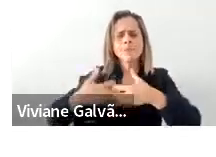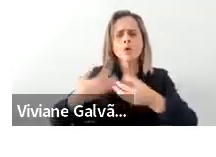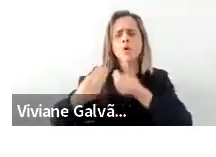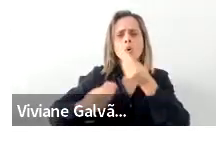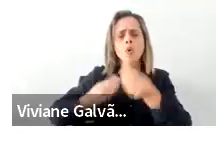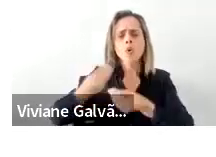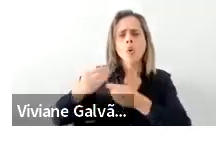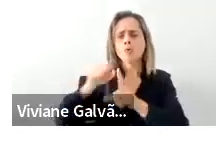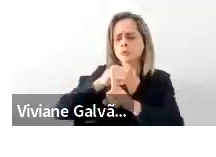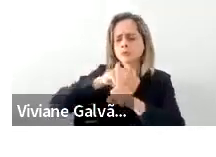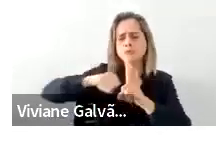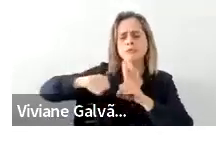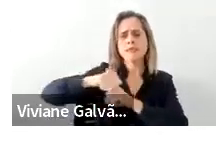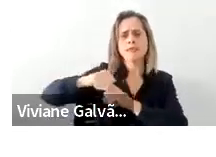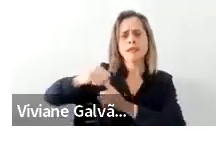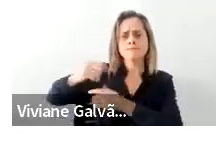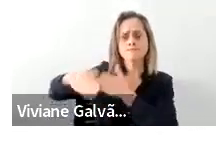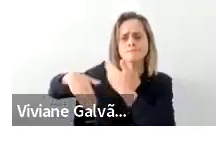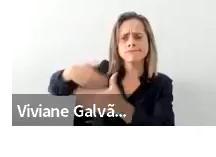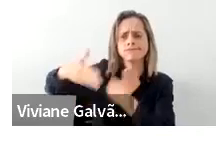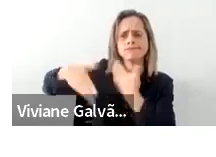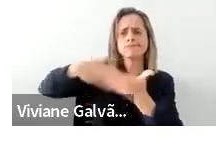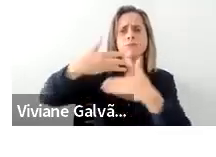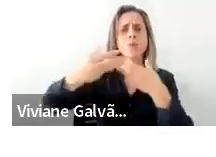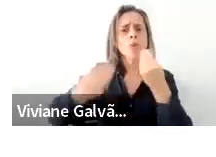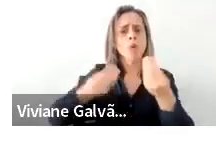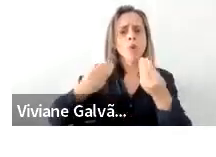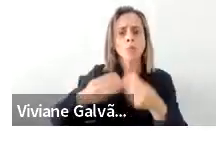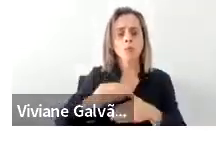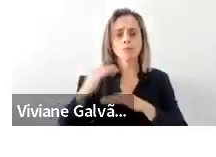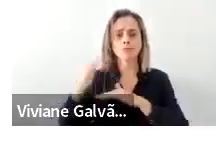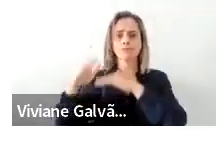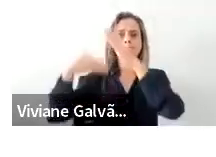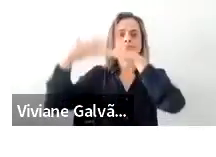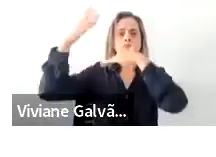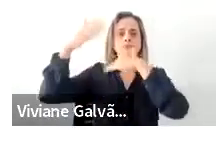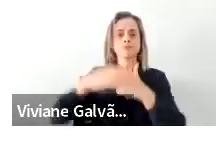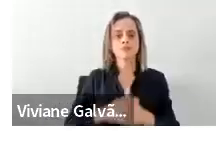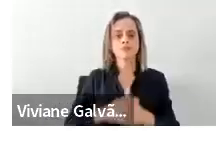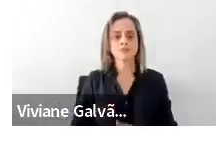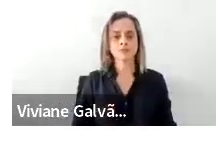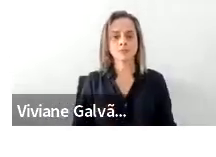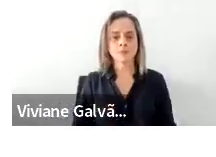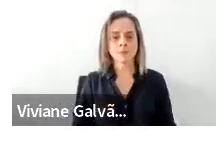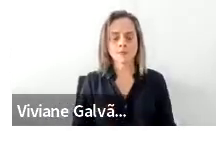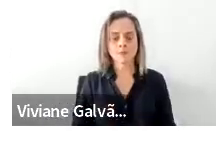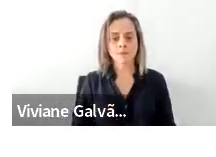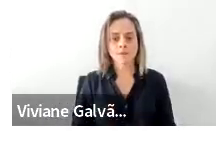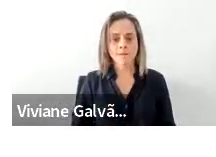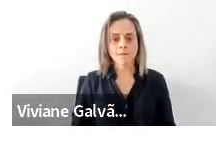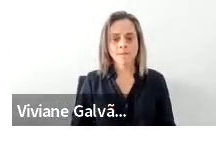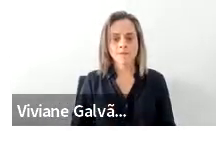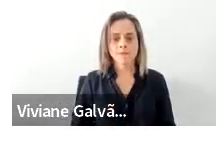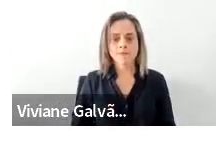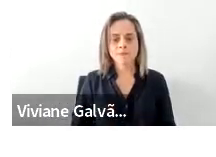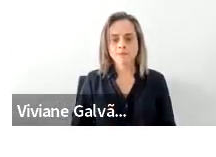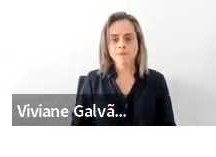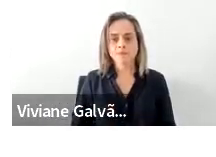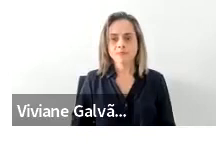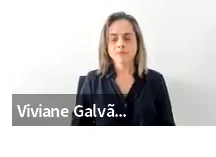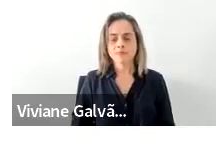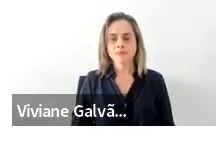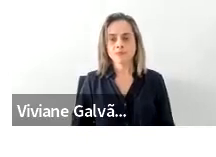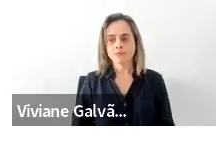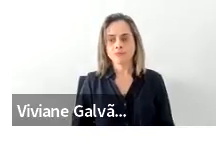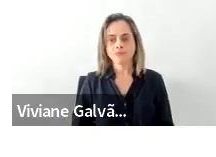saying so. And this is, I think, is on two grounds. First of all, Marx's view of pre-capitalist social formations and